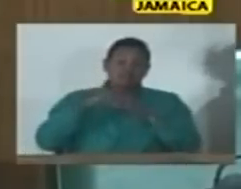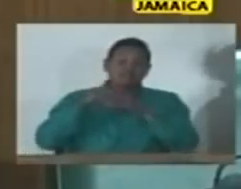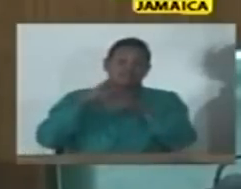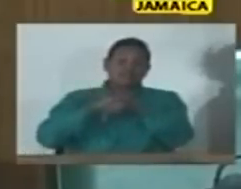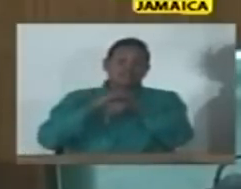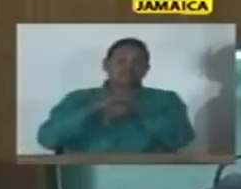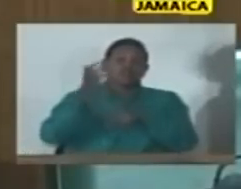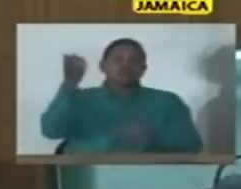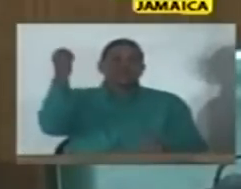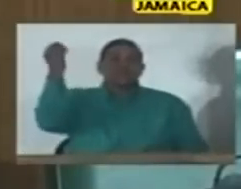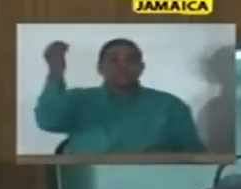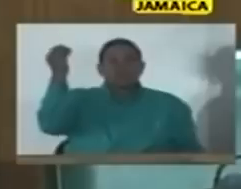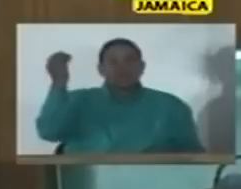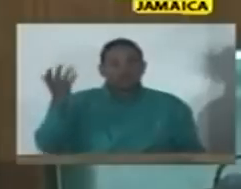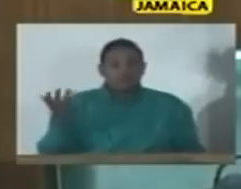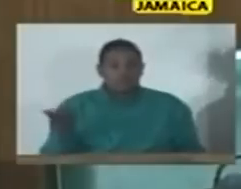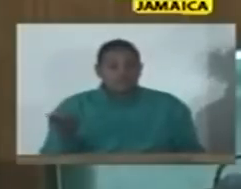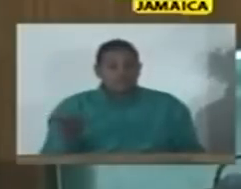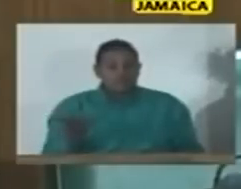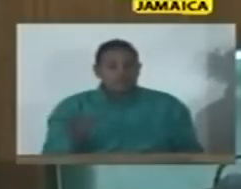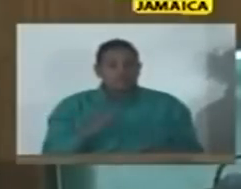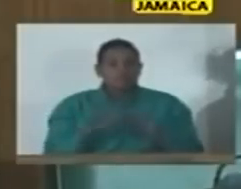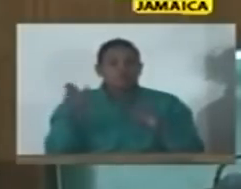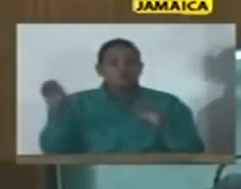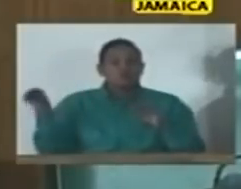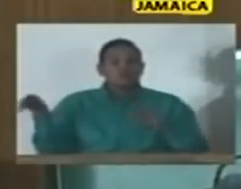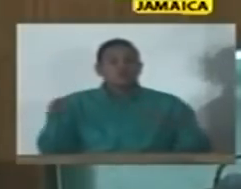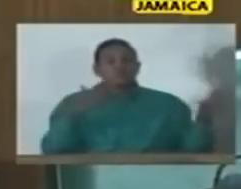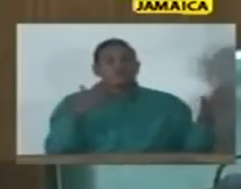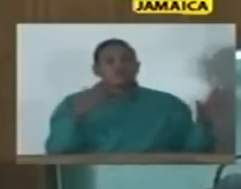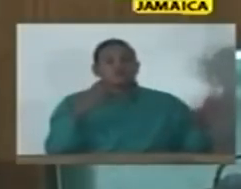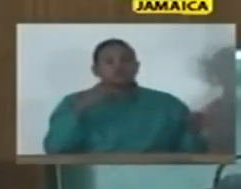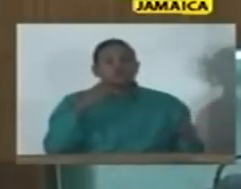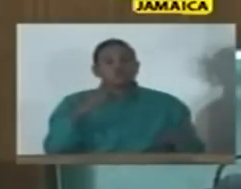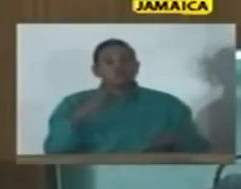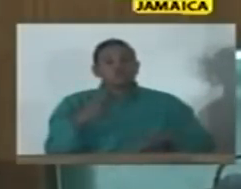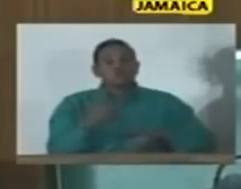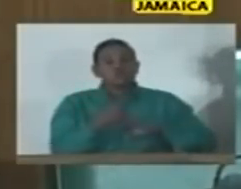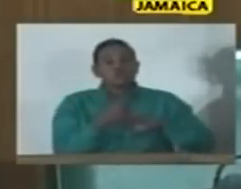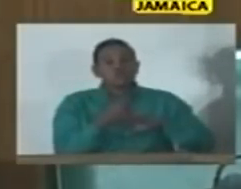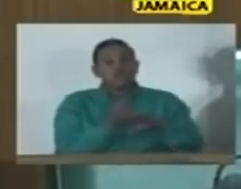benefits of the trust, but wanted to move to the Isle of Man,